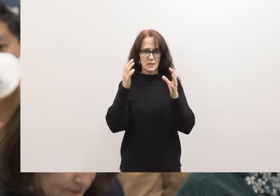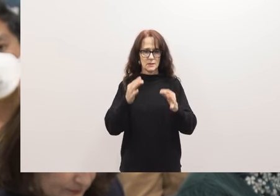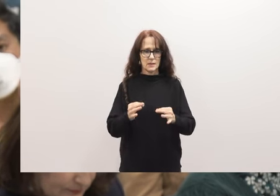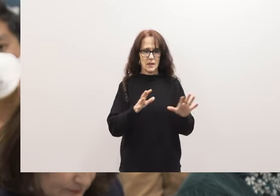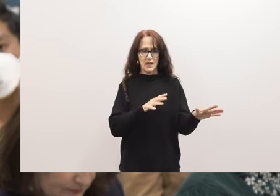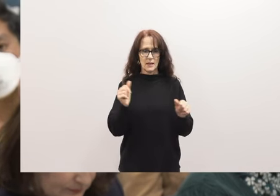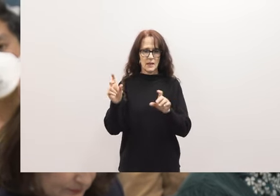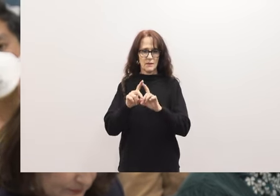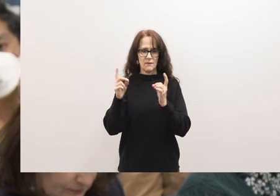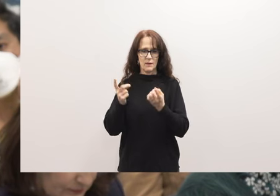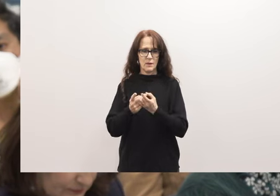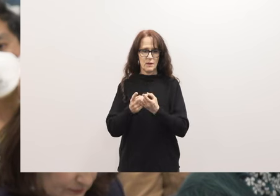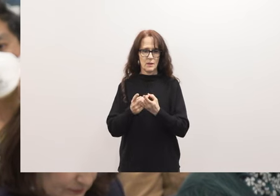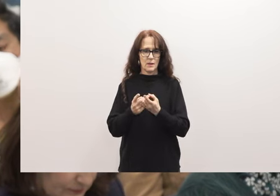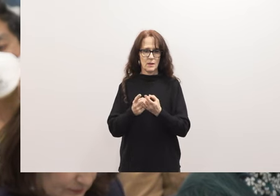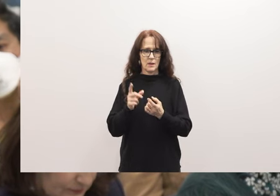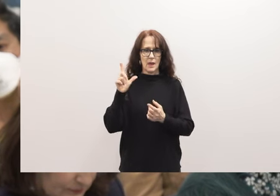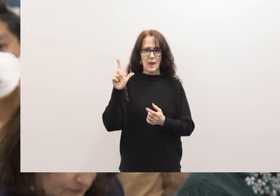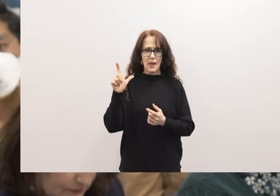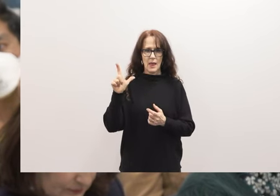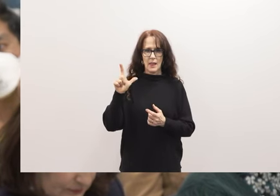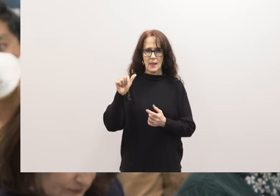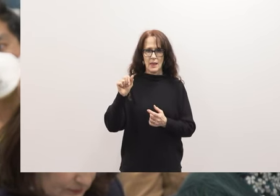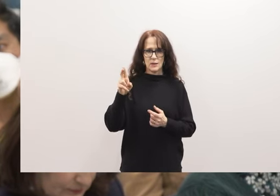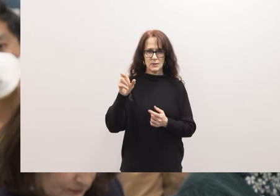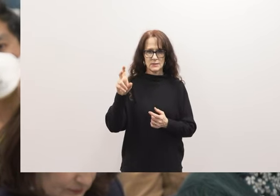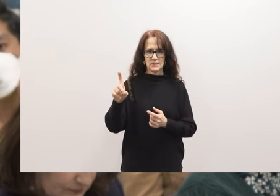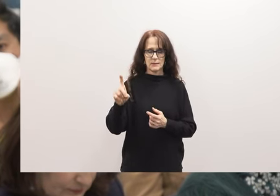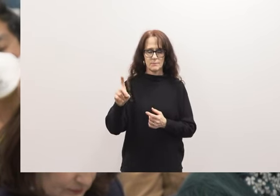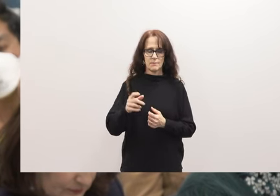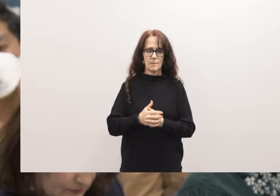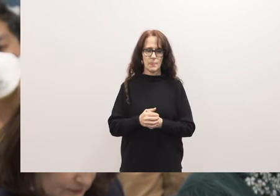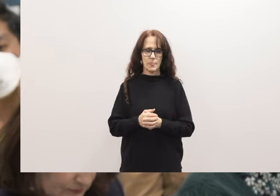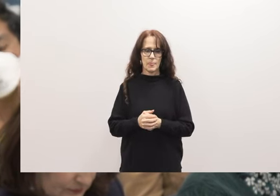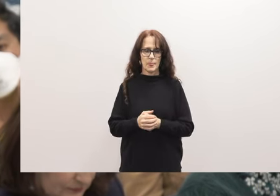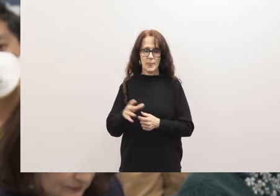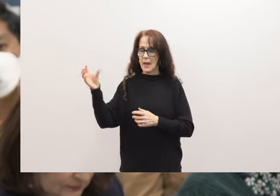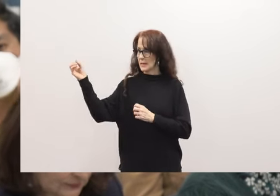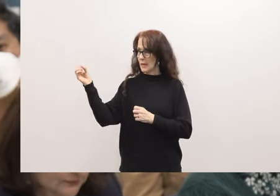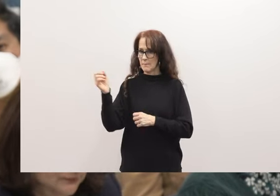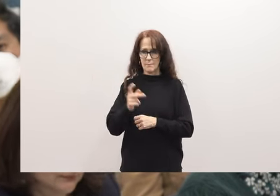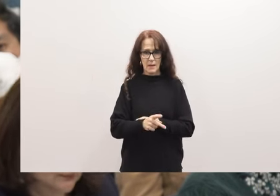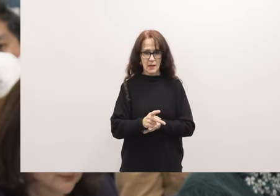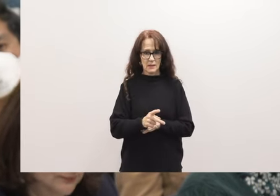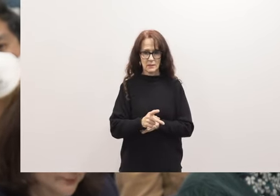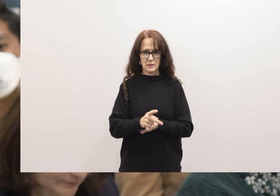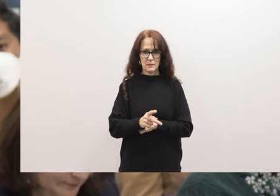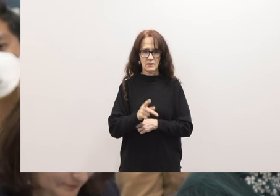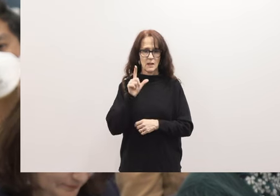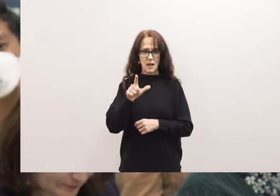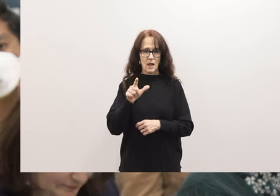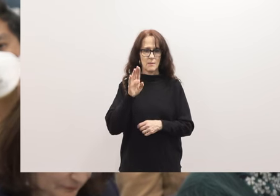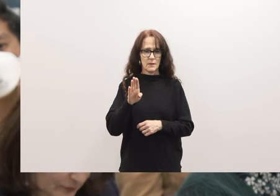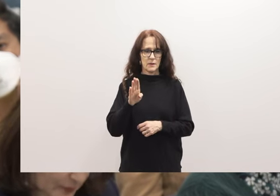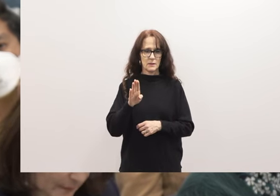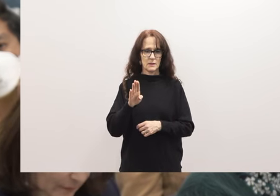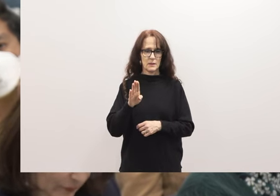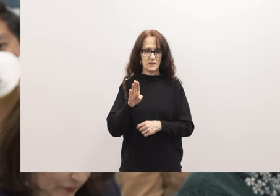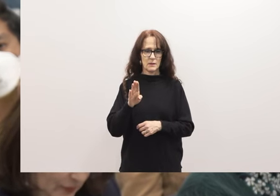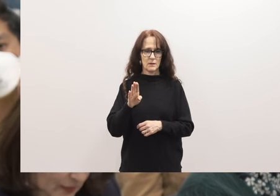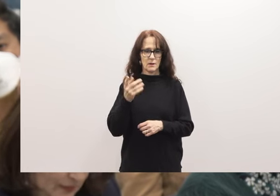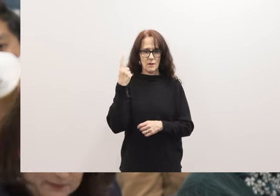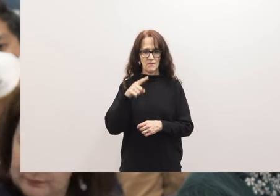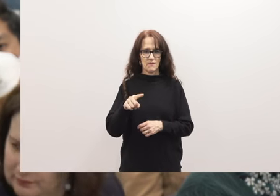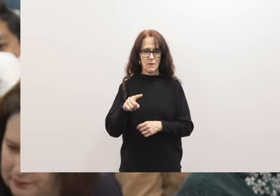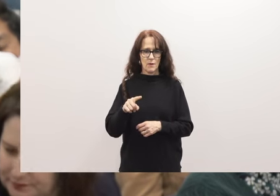leave the district and go to LA Unified School District. So I came back to Long Beach Unified School District